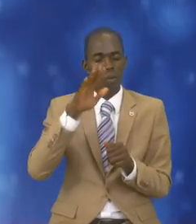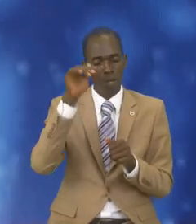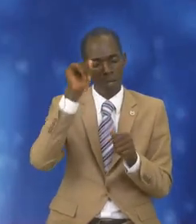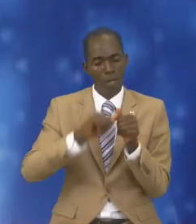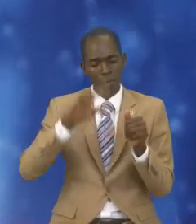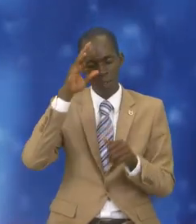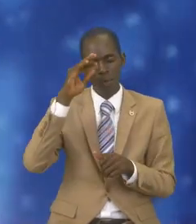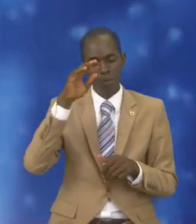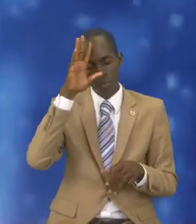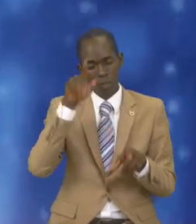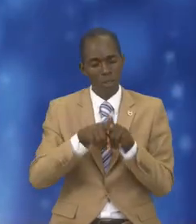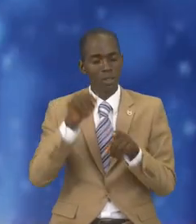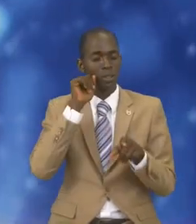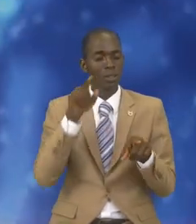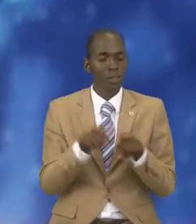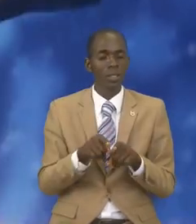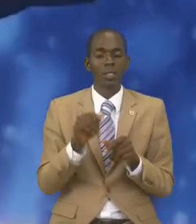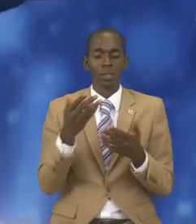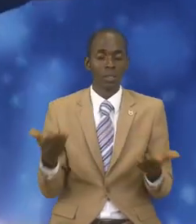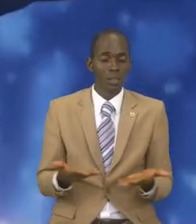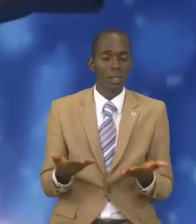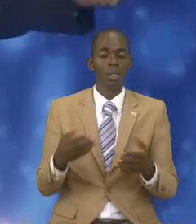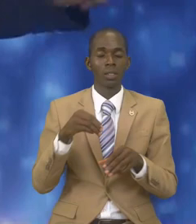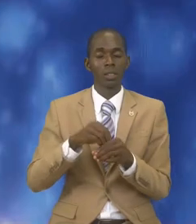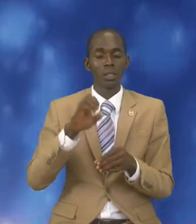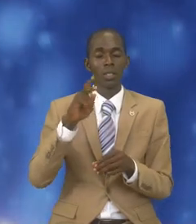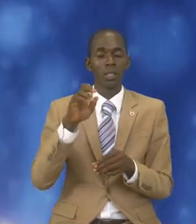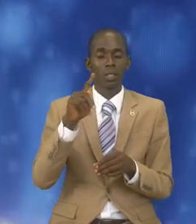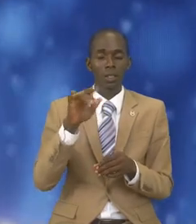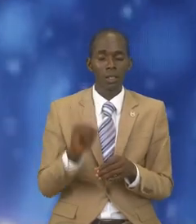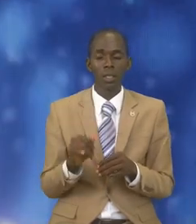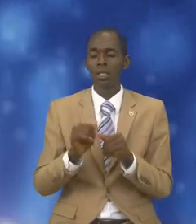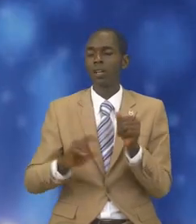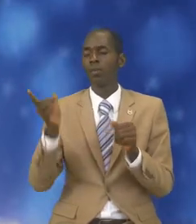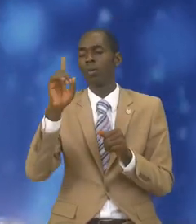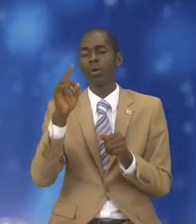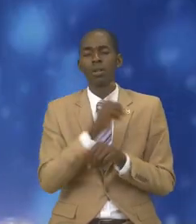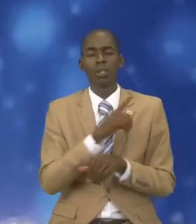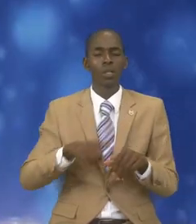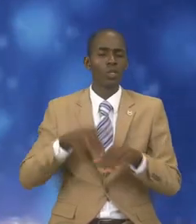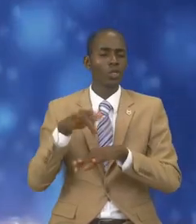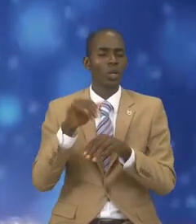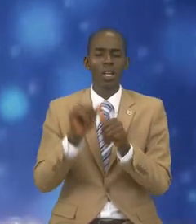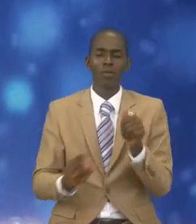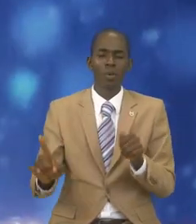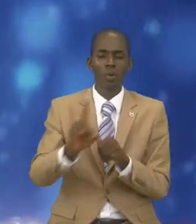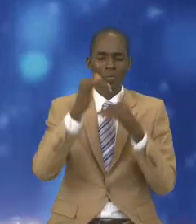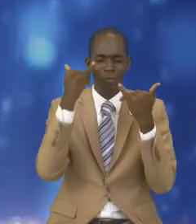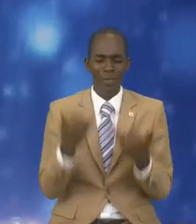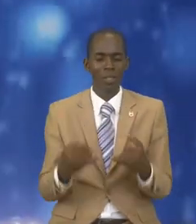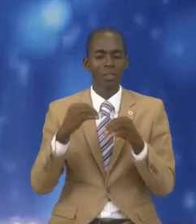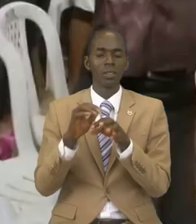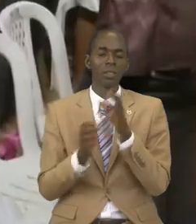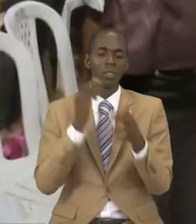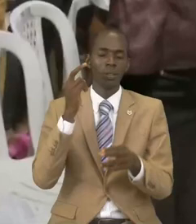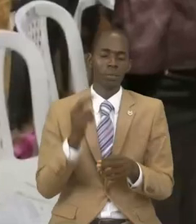every sister here at the Alpha location and everywhere. Lord, touch everyone now in